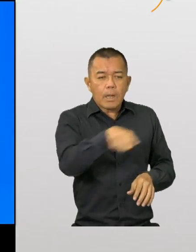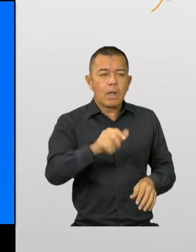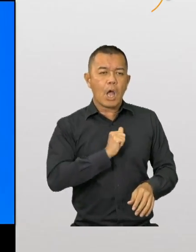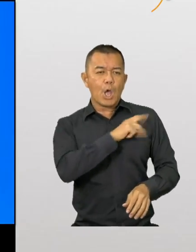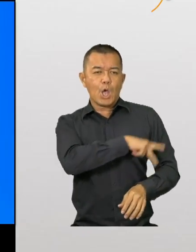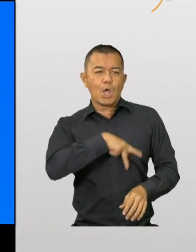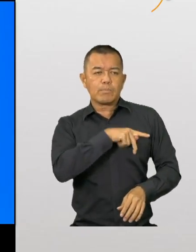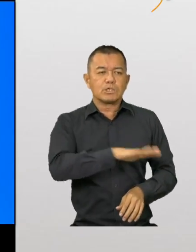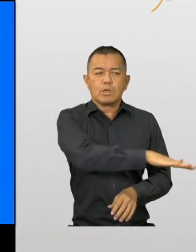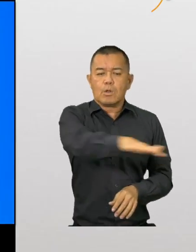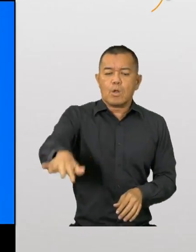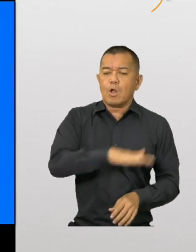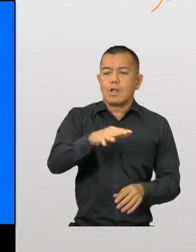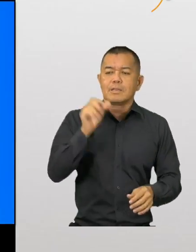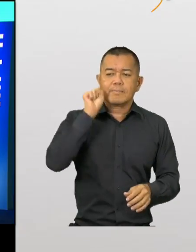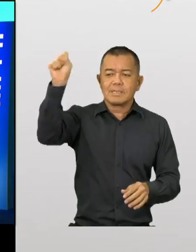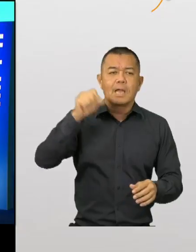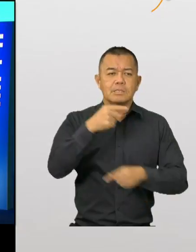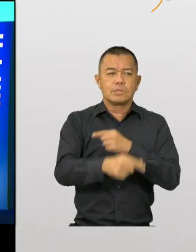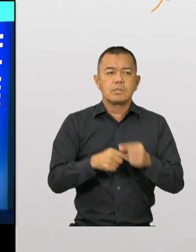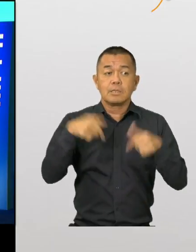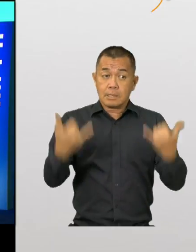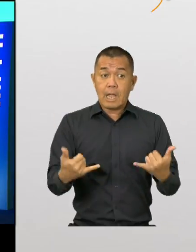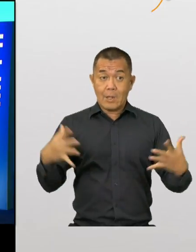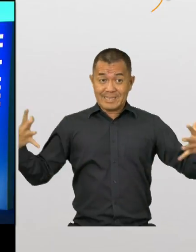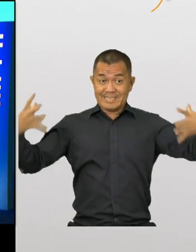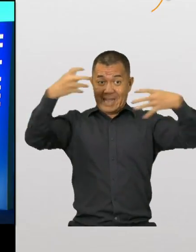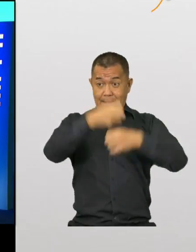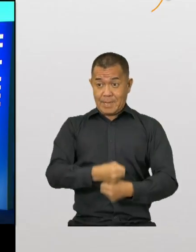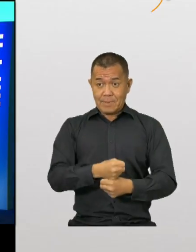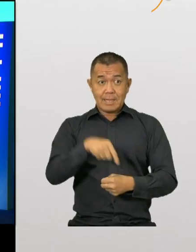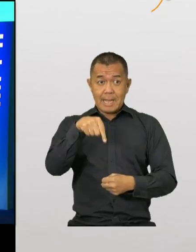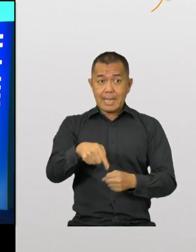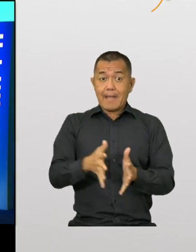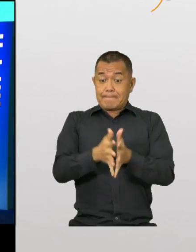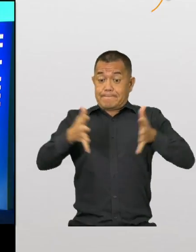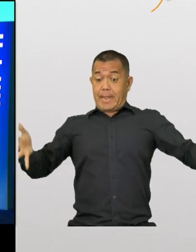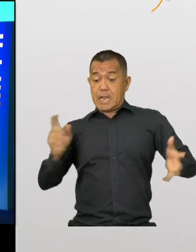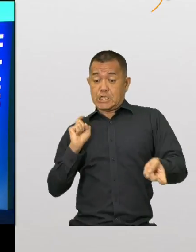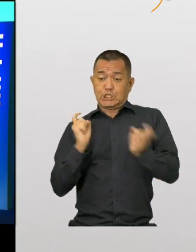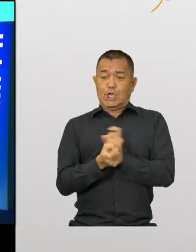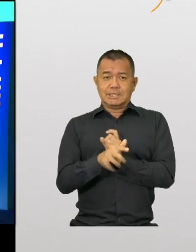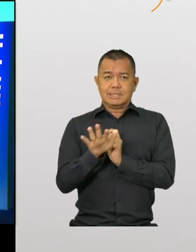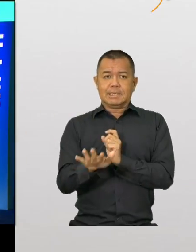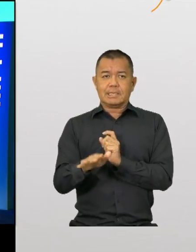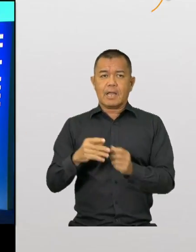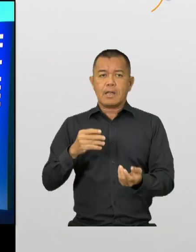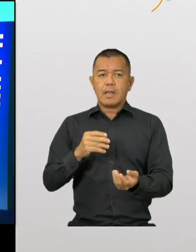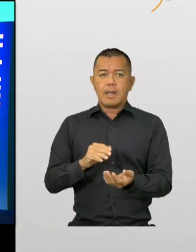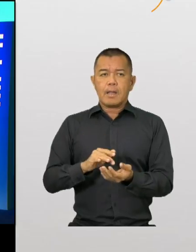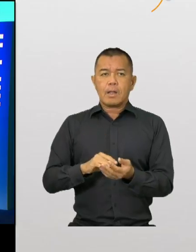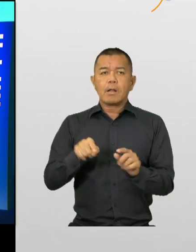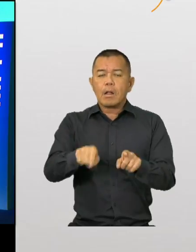In summary, we are making big changes to our healthcare financing framework. We've strengthened the 3 M's and